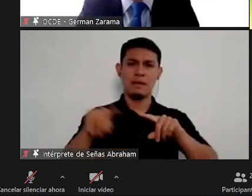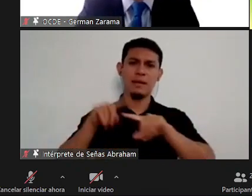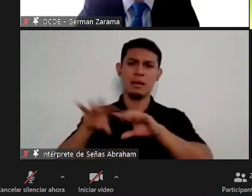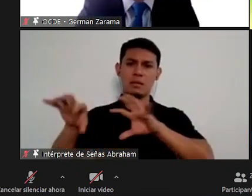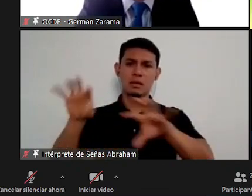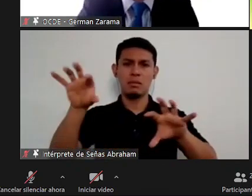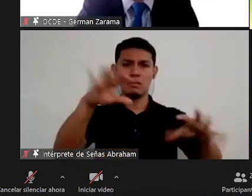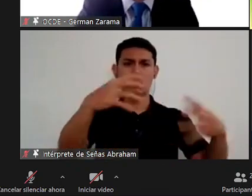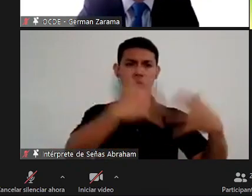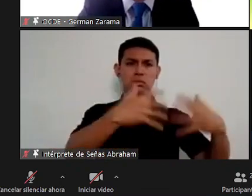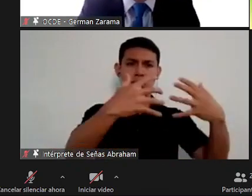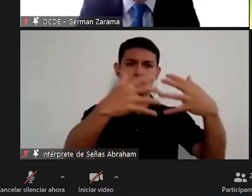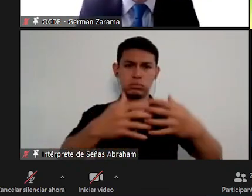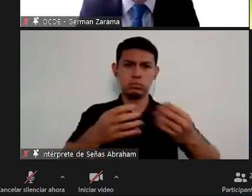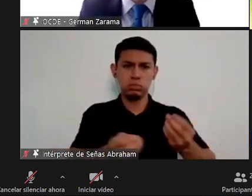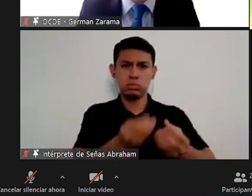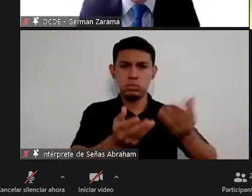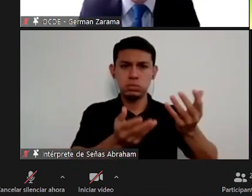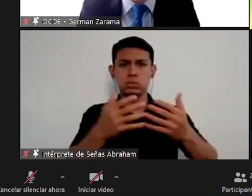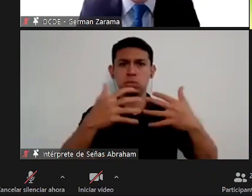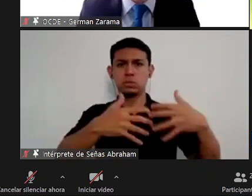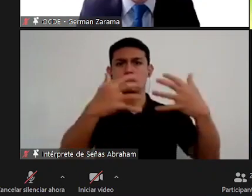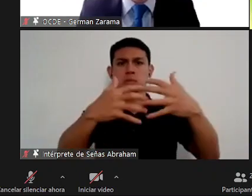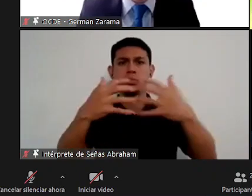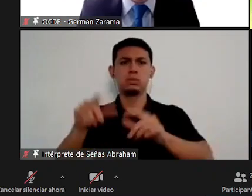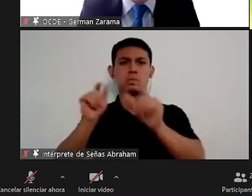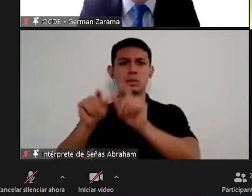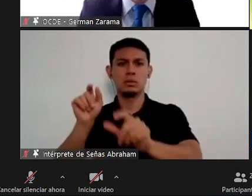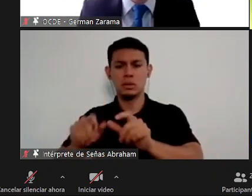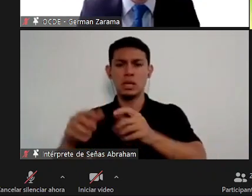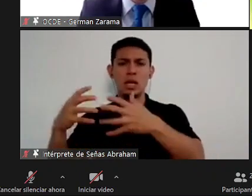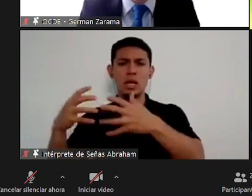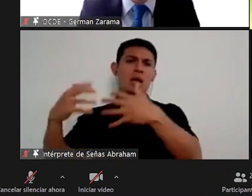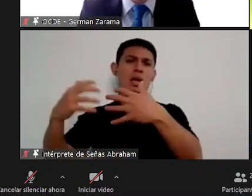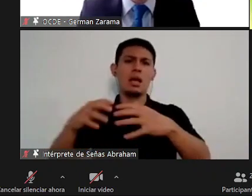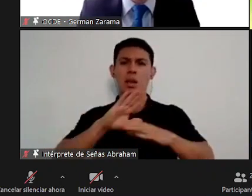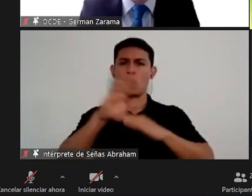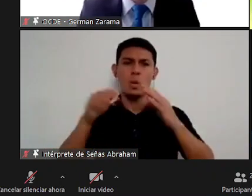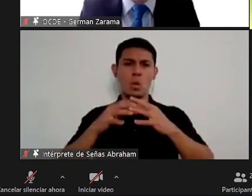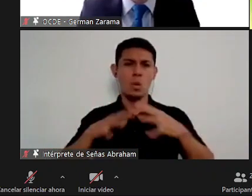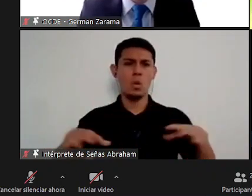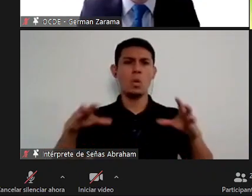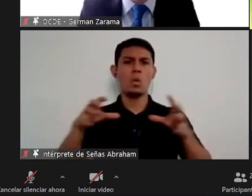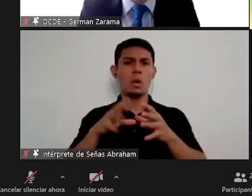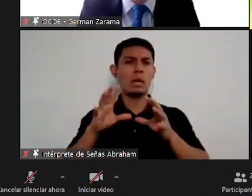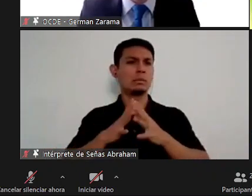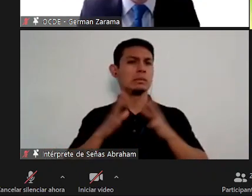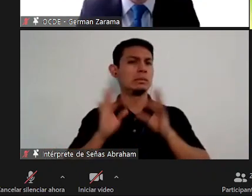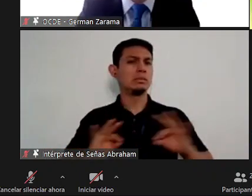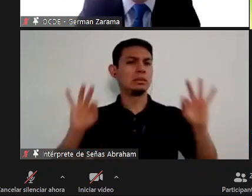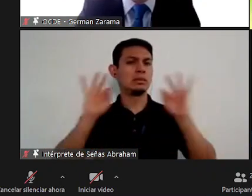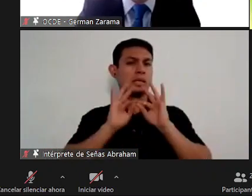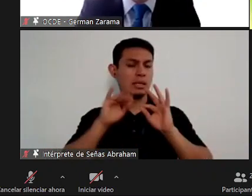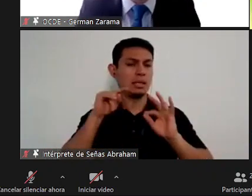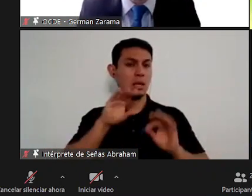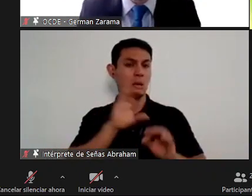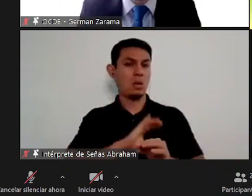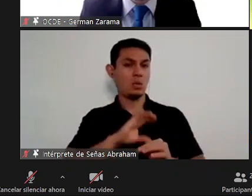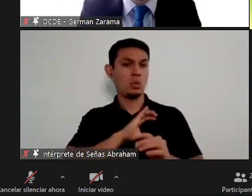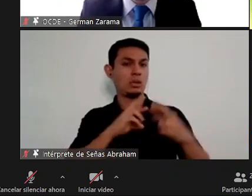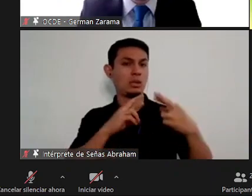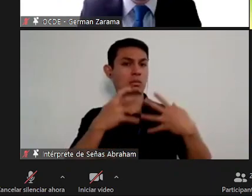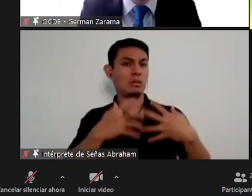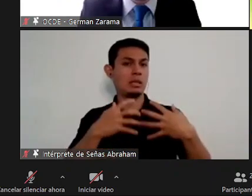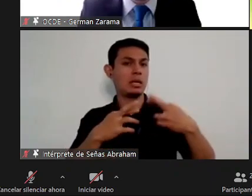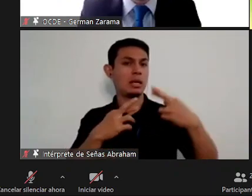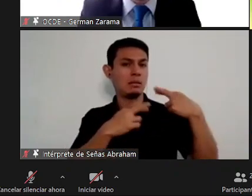multi-sectors and the stakeholders and the business sector and other social sectors and due diligence are essential to get